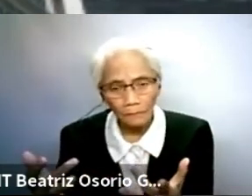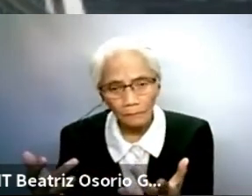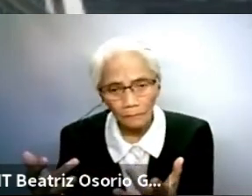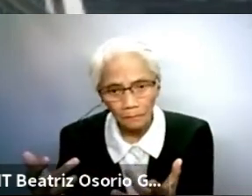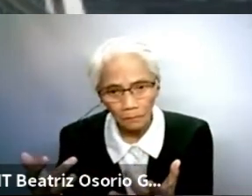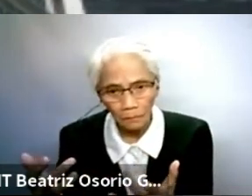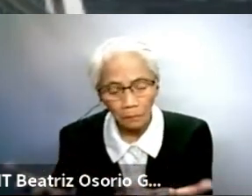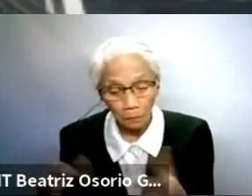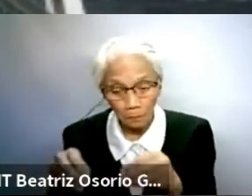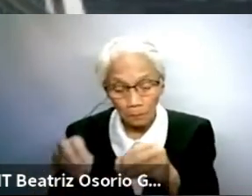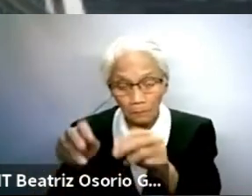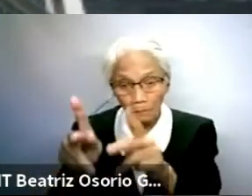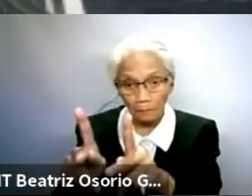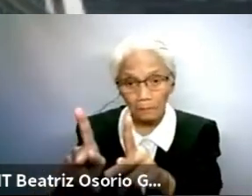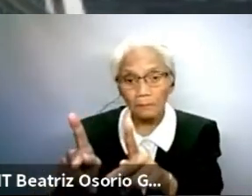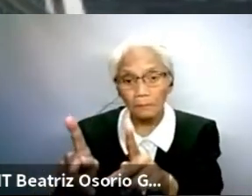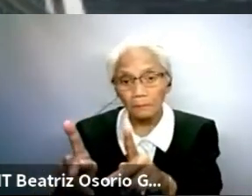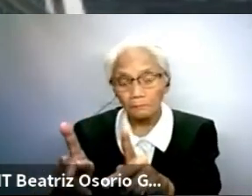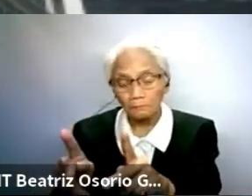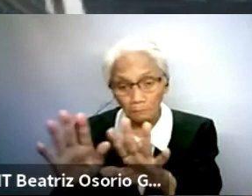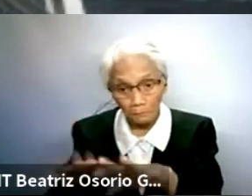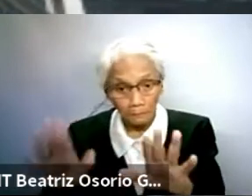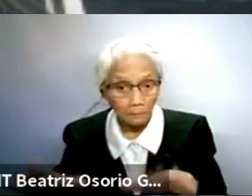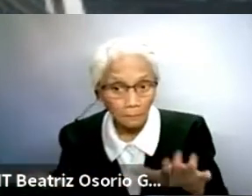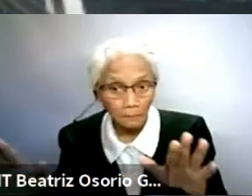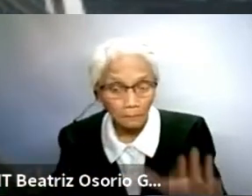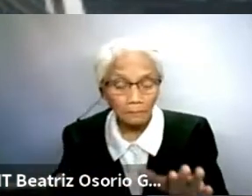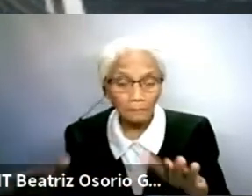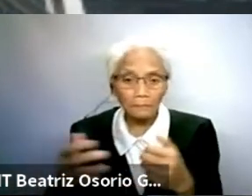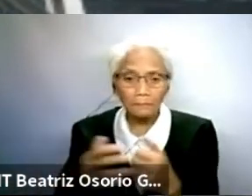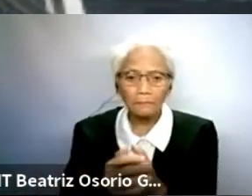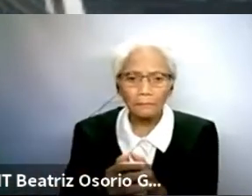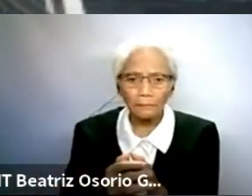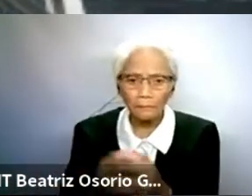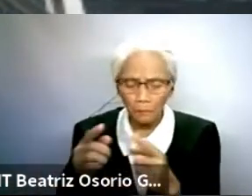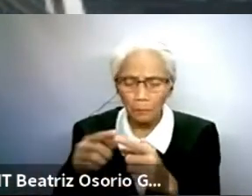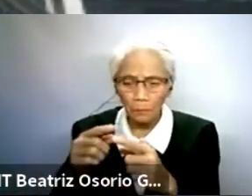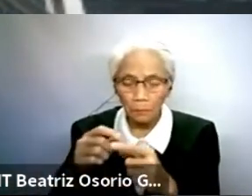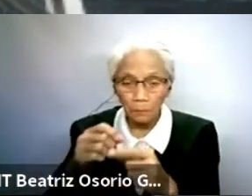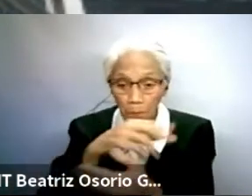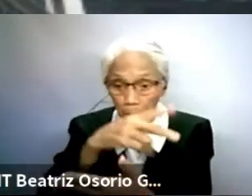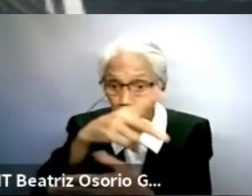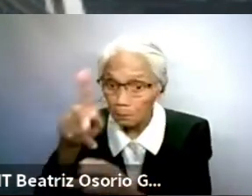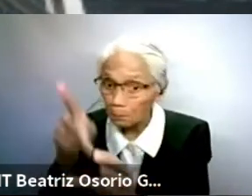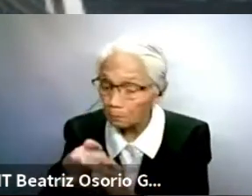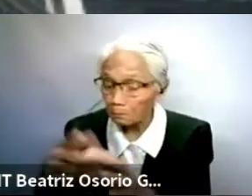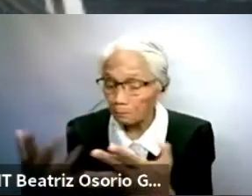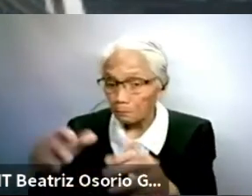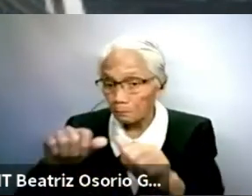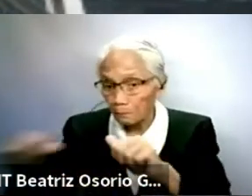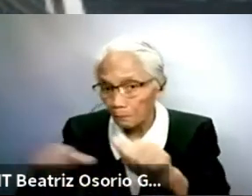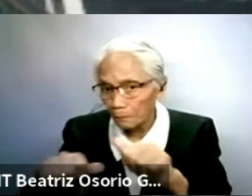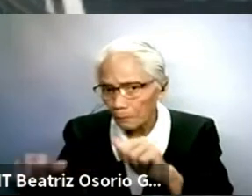the opportunities for the children and also organizations to take part in the activities. I think these